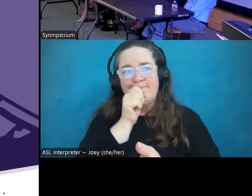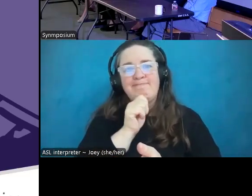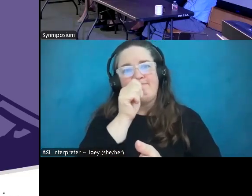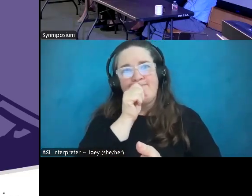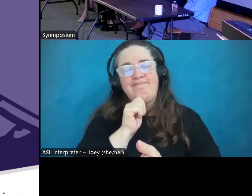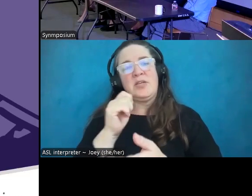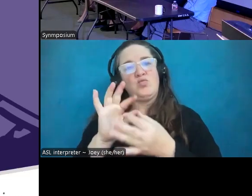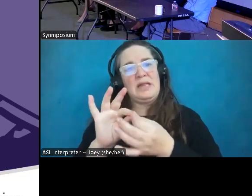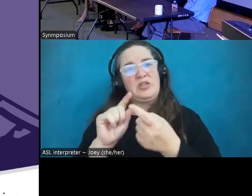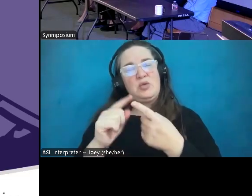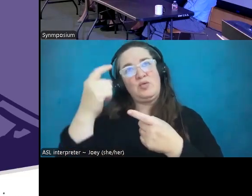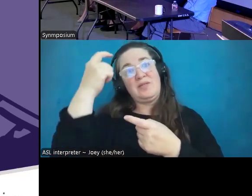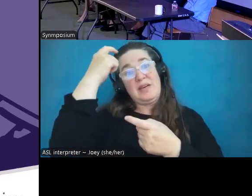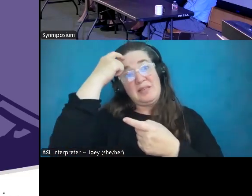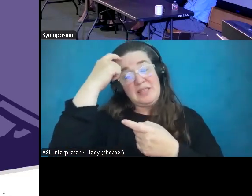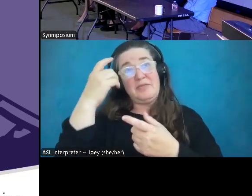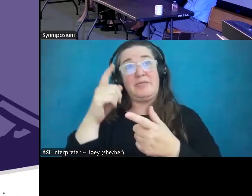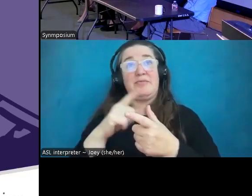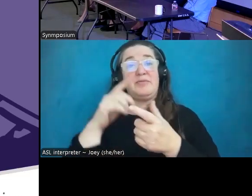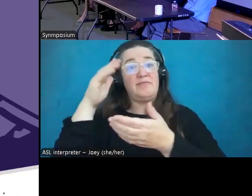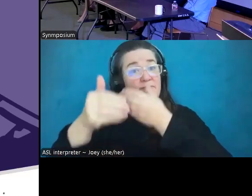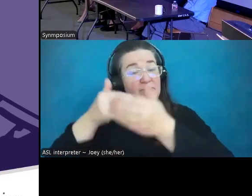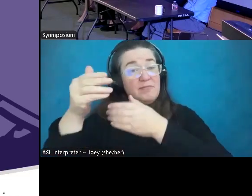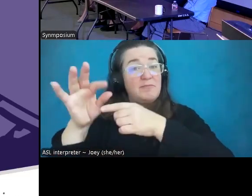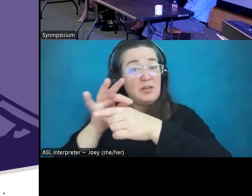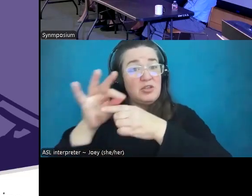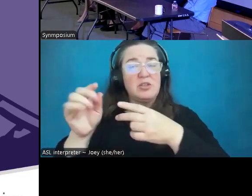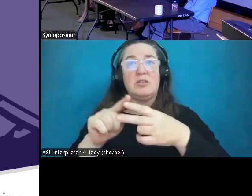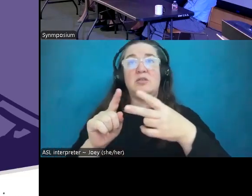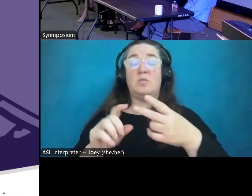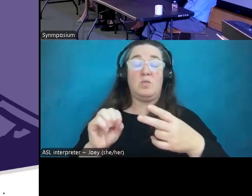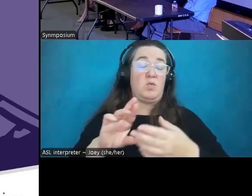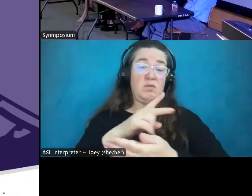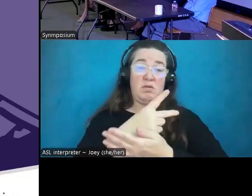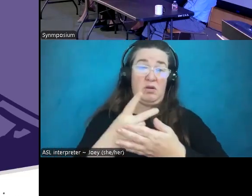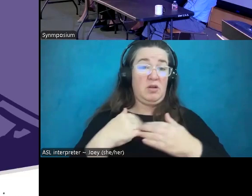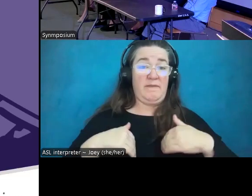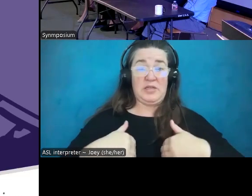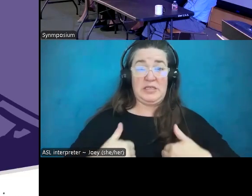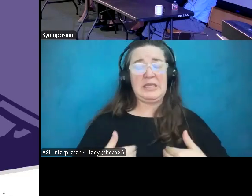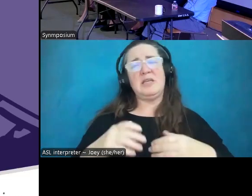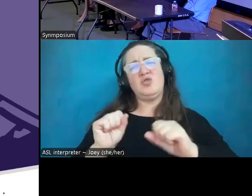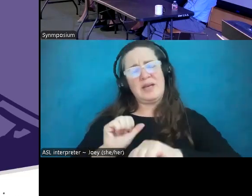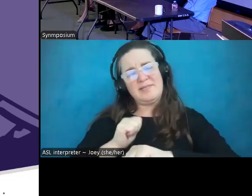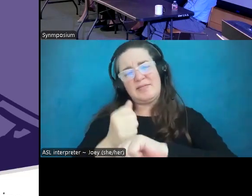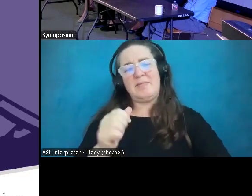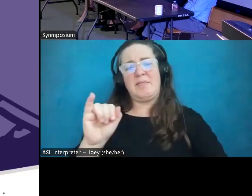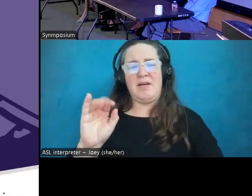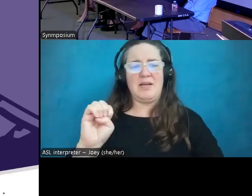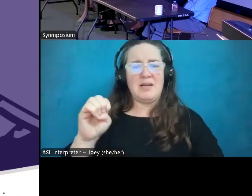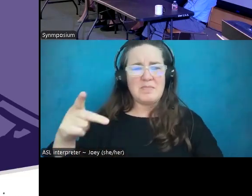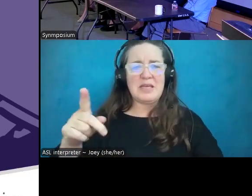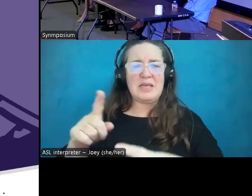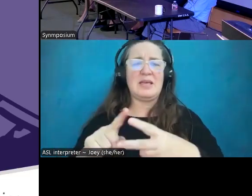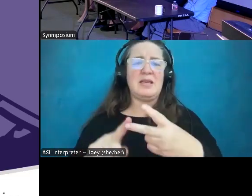or fatigue, to put in place there are plans like IEPs and 504 plans that are really,